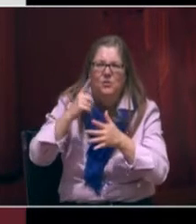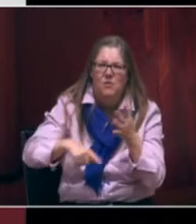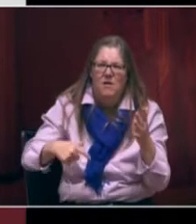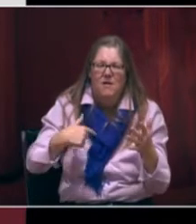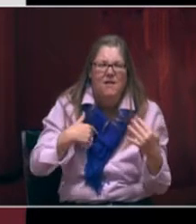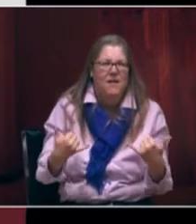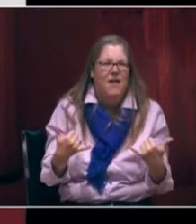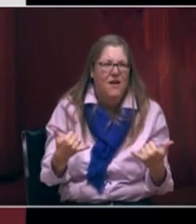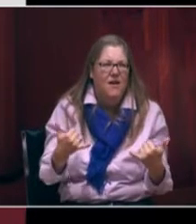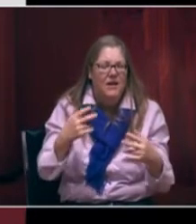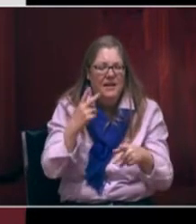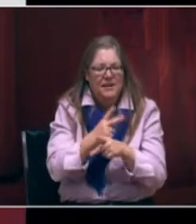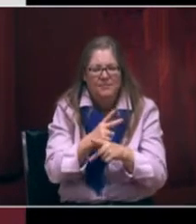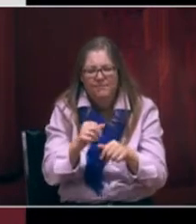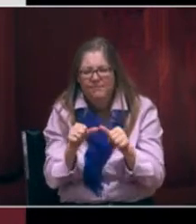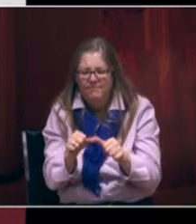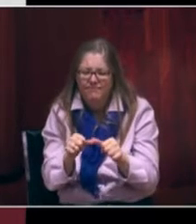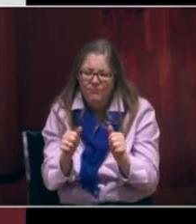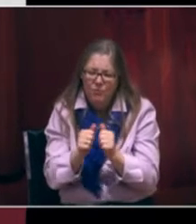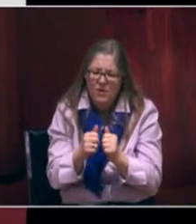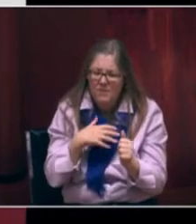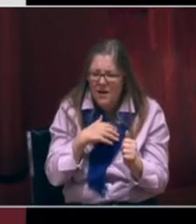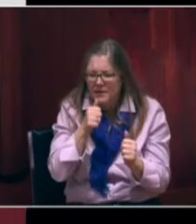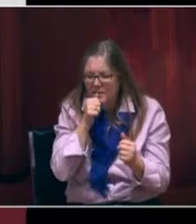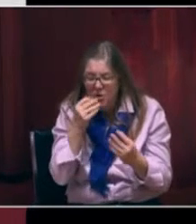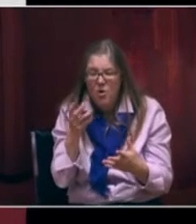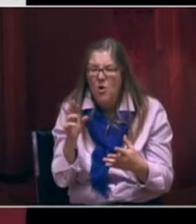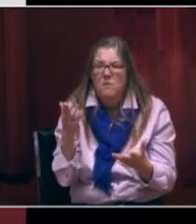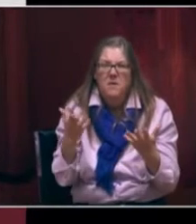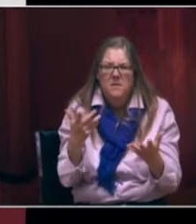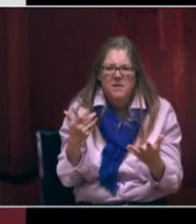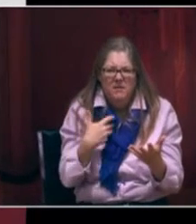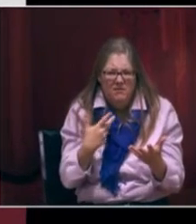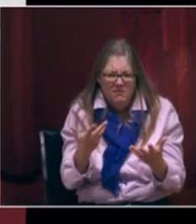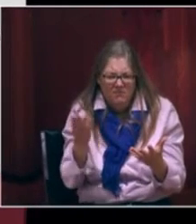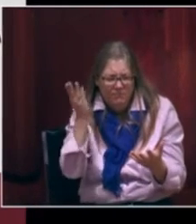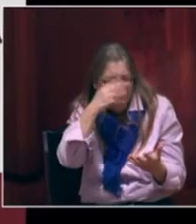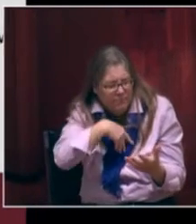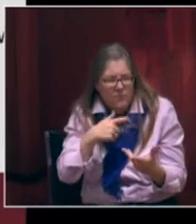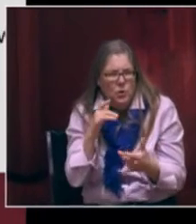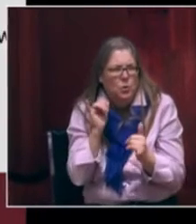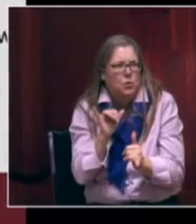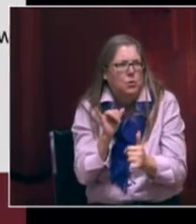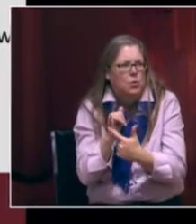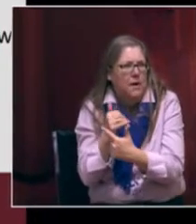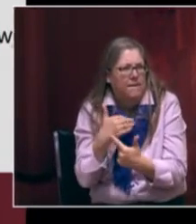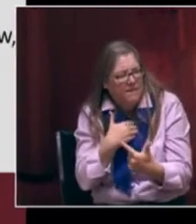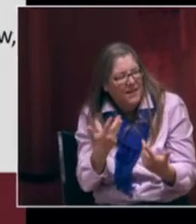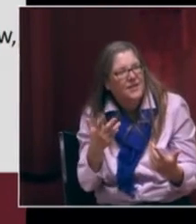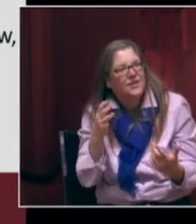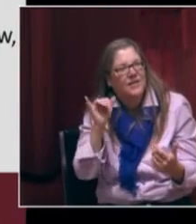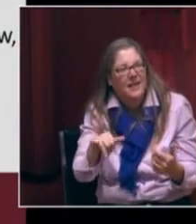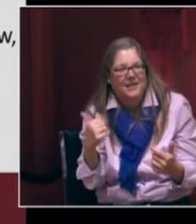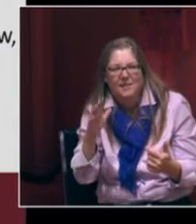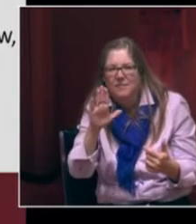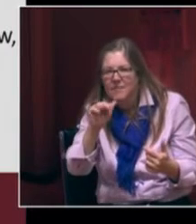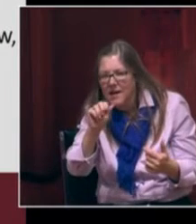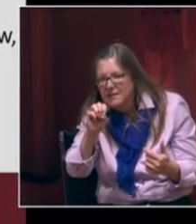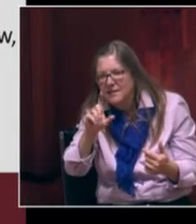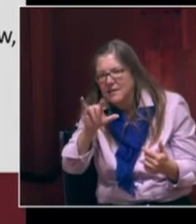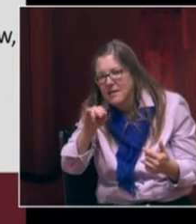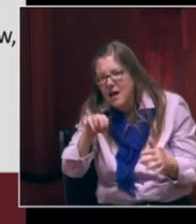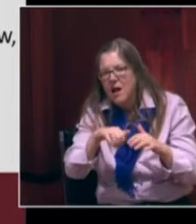but unclassified information programs. Maybe you fall short of it. Maybe you exceed it. But this is the baseline for how this information should be protected